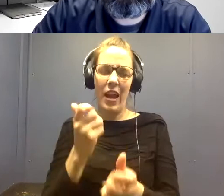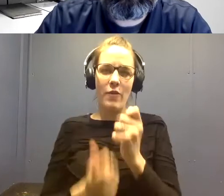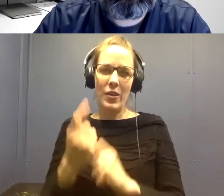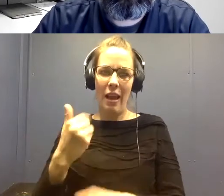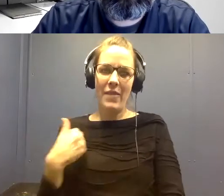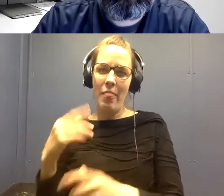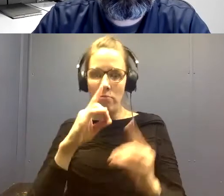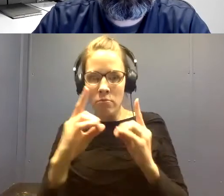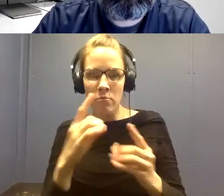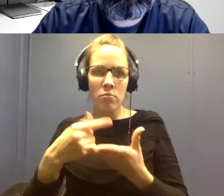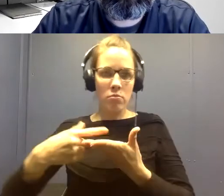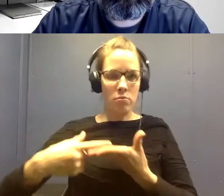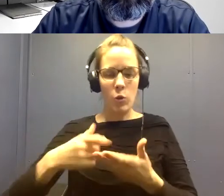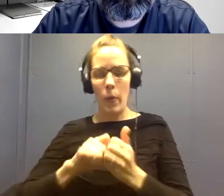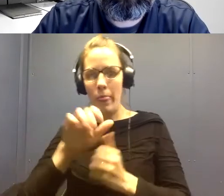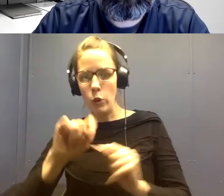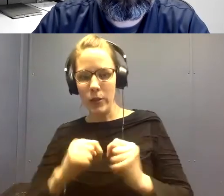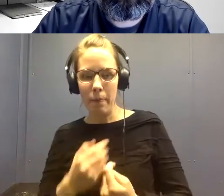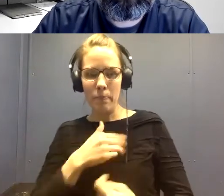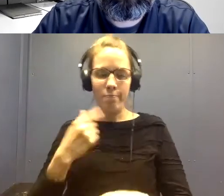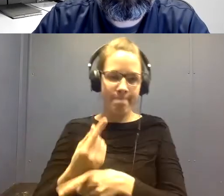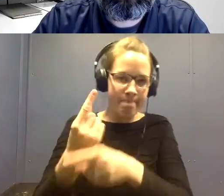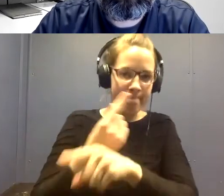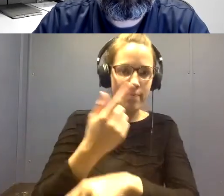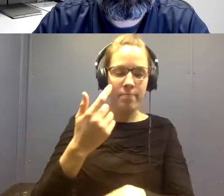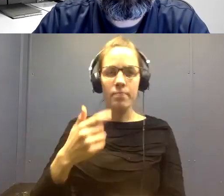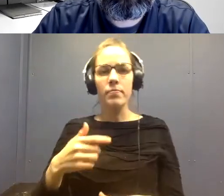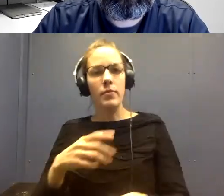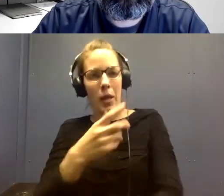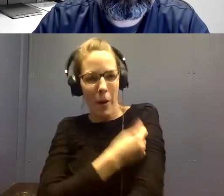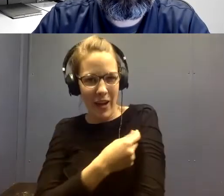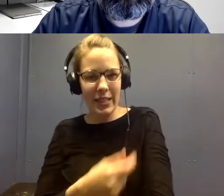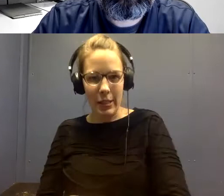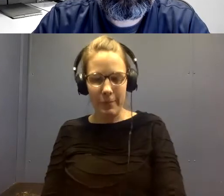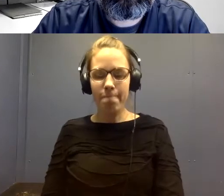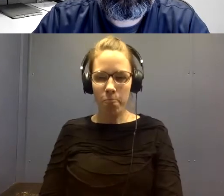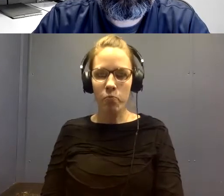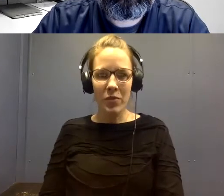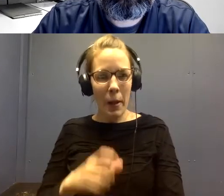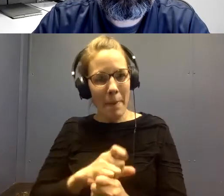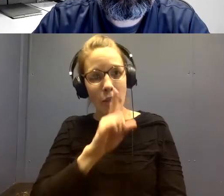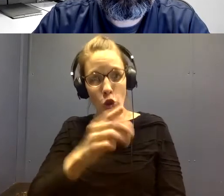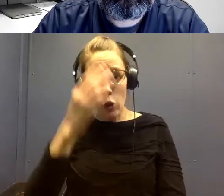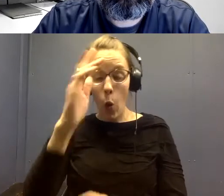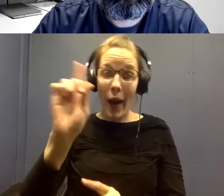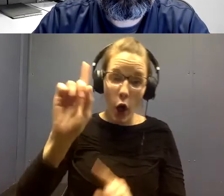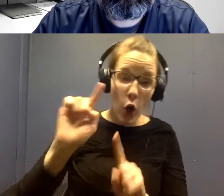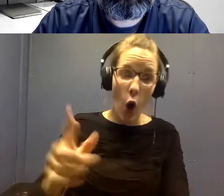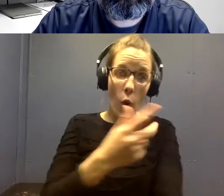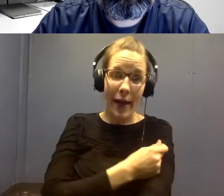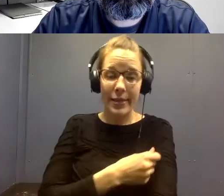that dialogue with your team members on a regular basis. Make sure that they know where they can get a